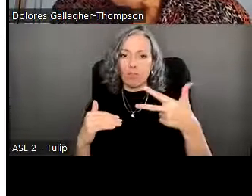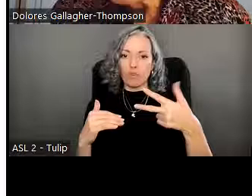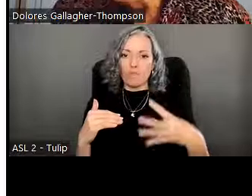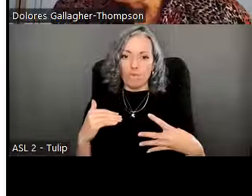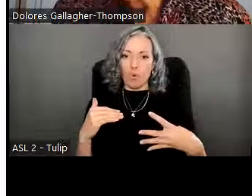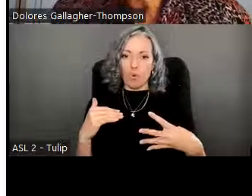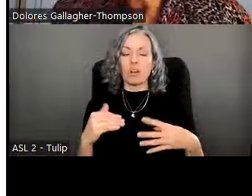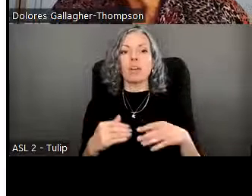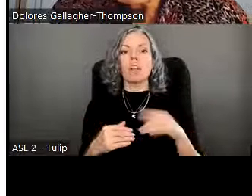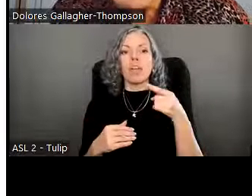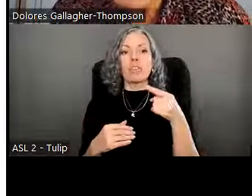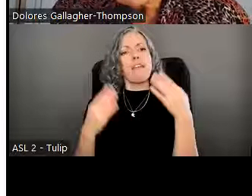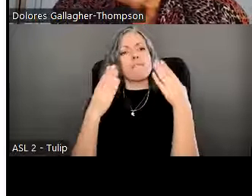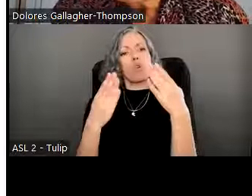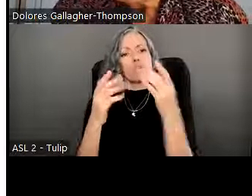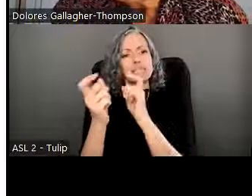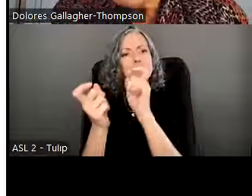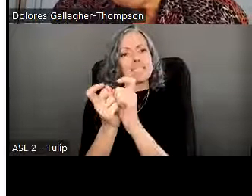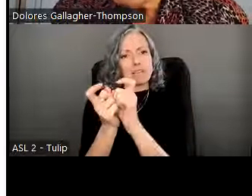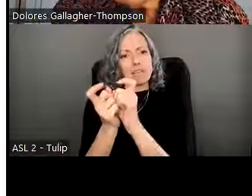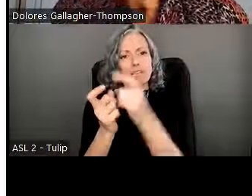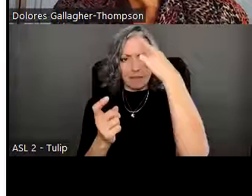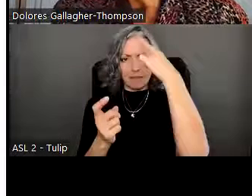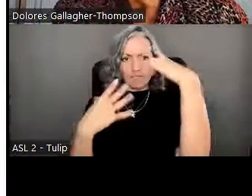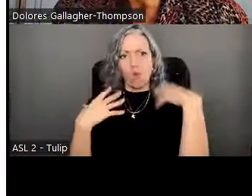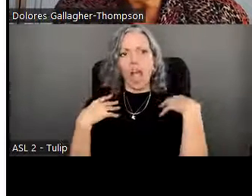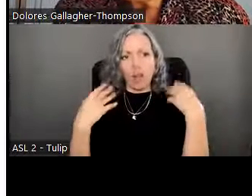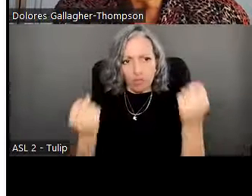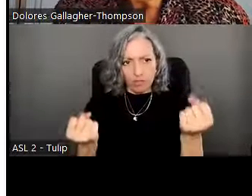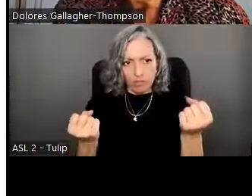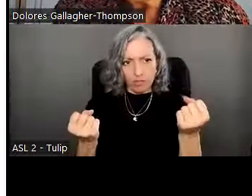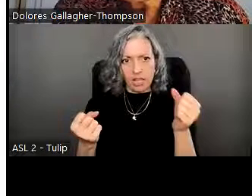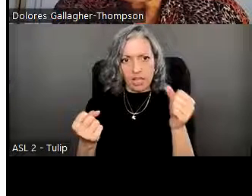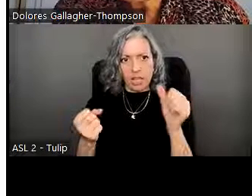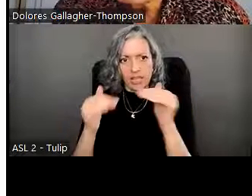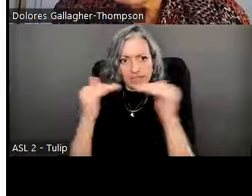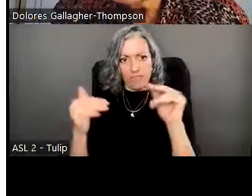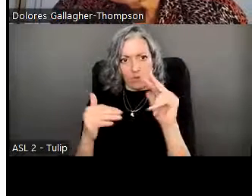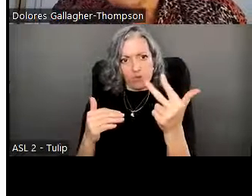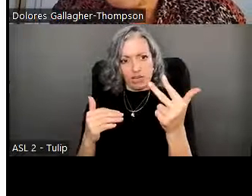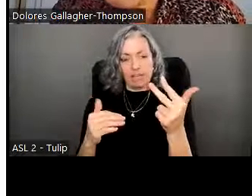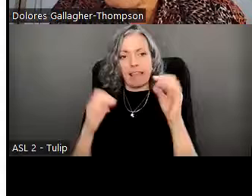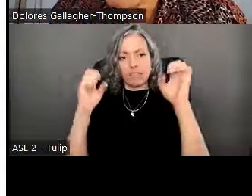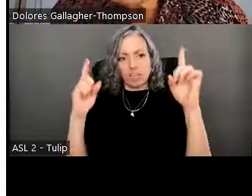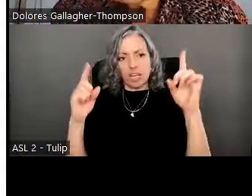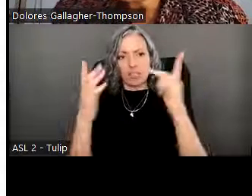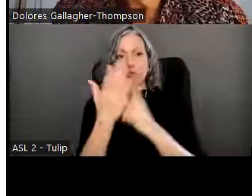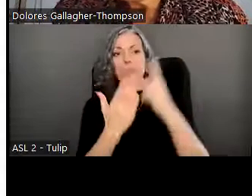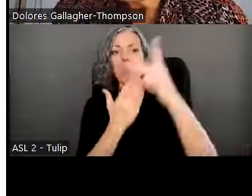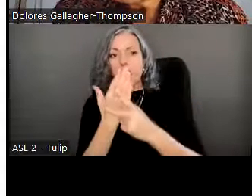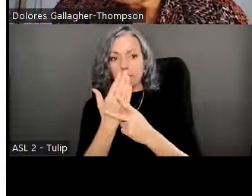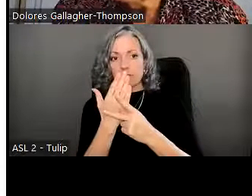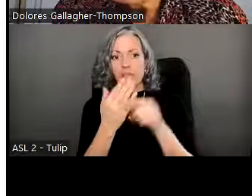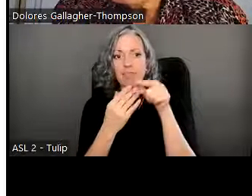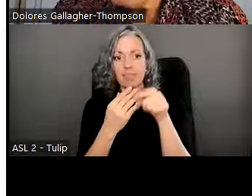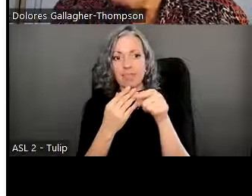4 are those that are geared more specifically to mental health. So level 3 would be the psychoeducational programs, of which